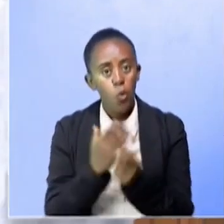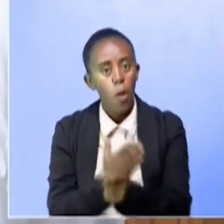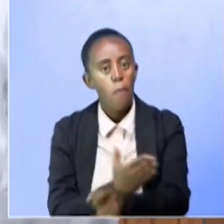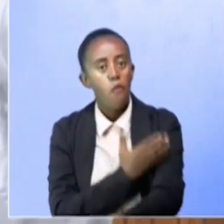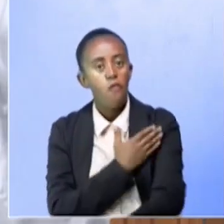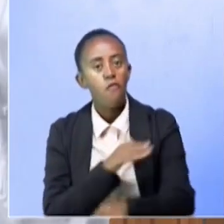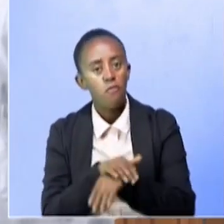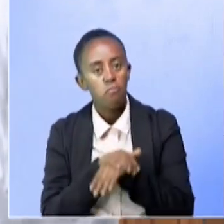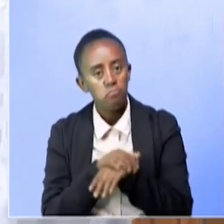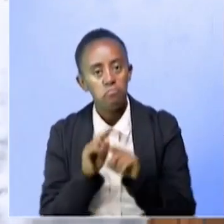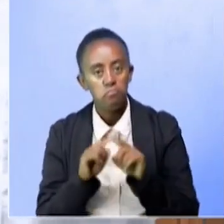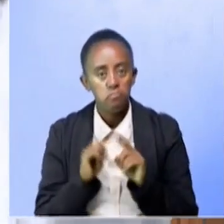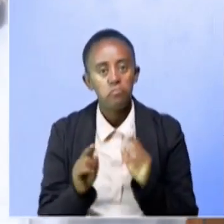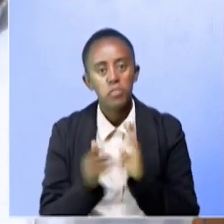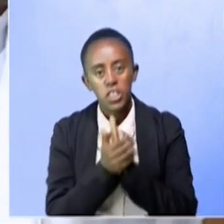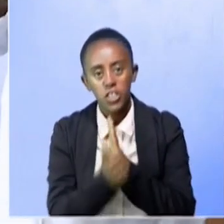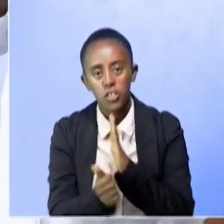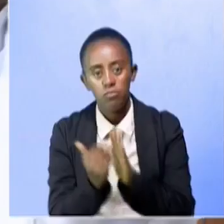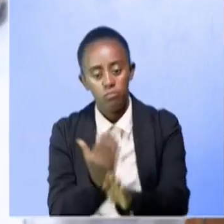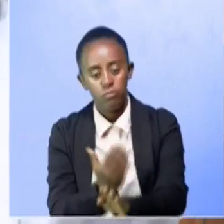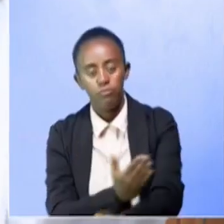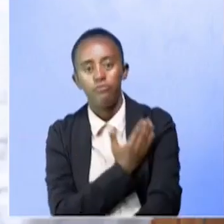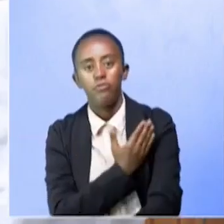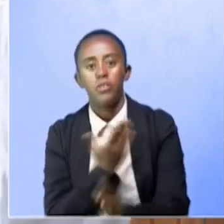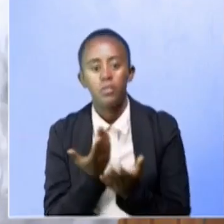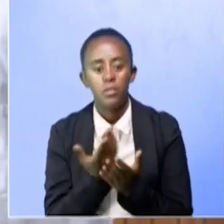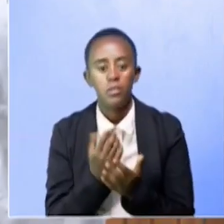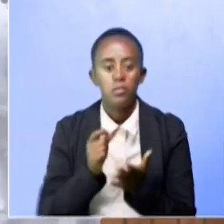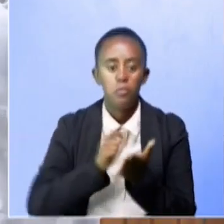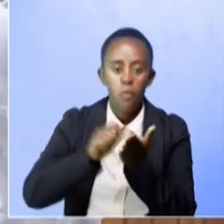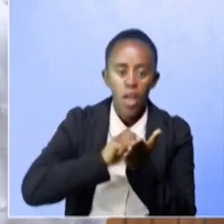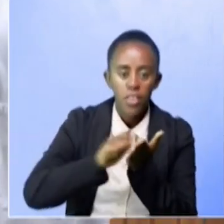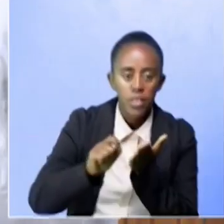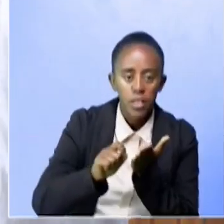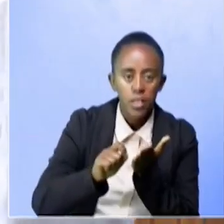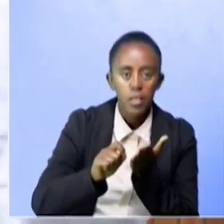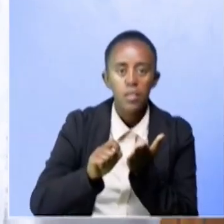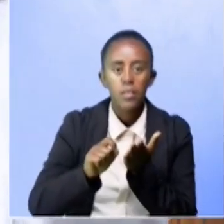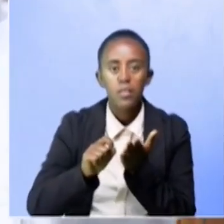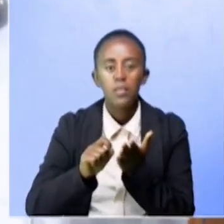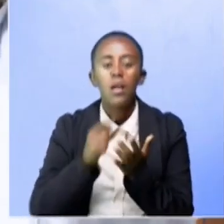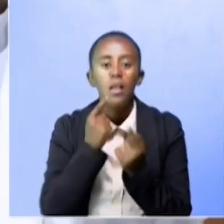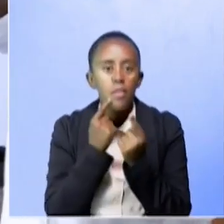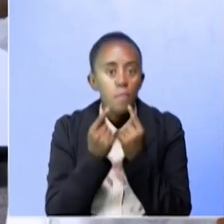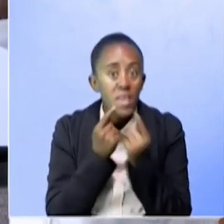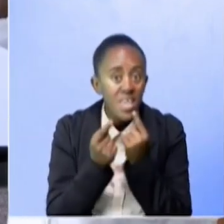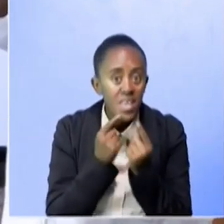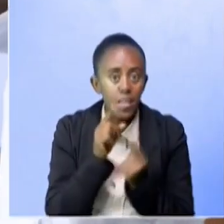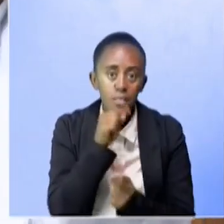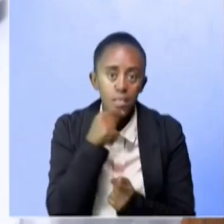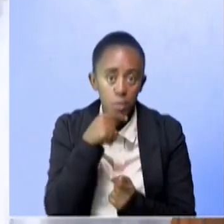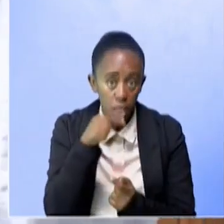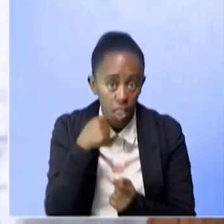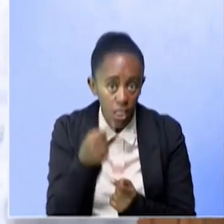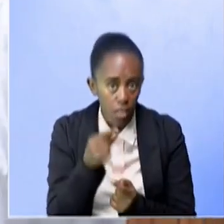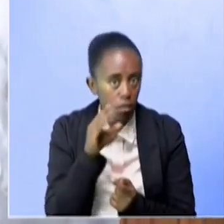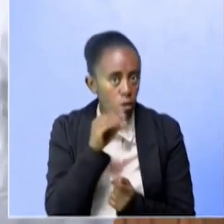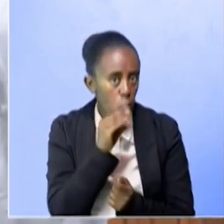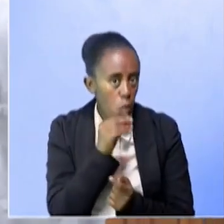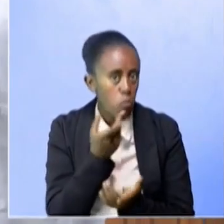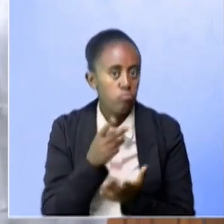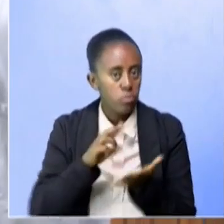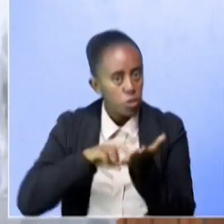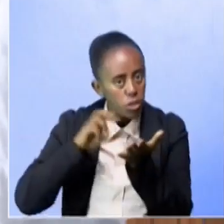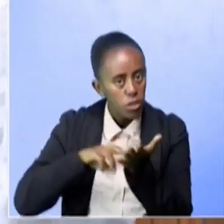language skill. Okay? Writing, right? Speaking, reading, and also that